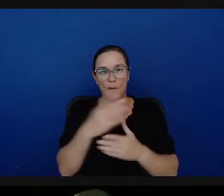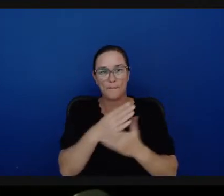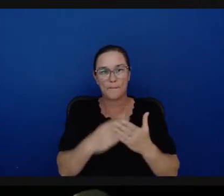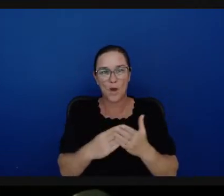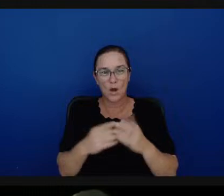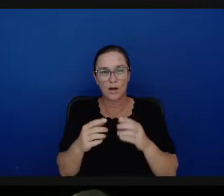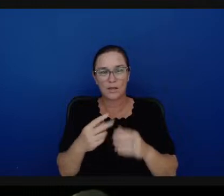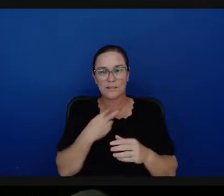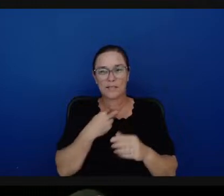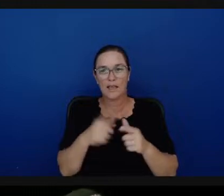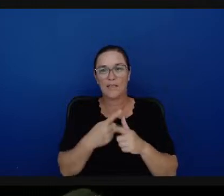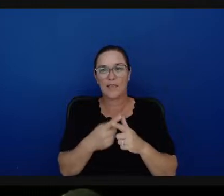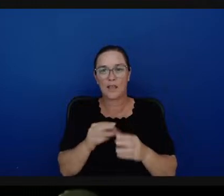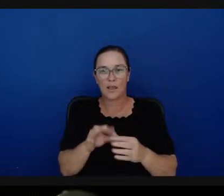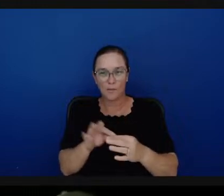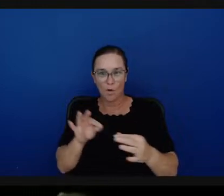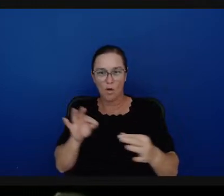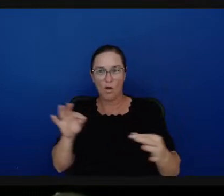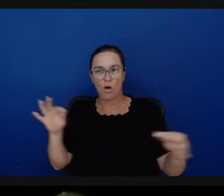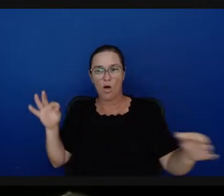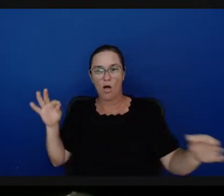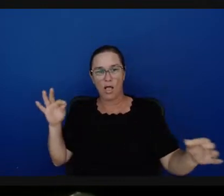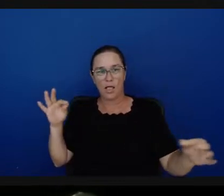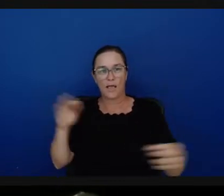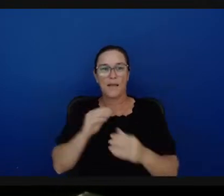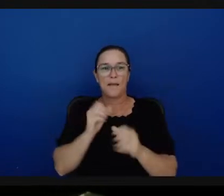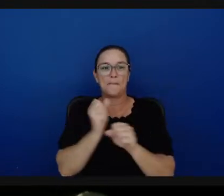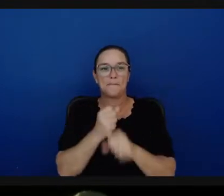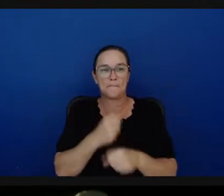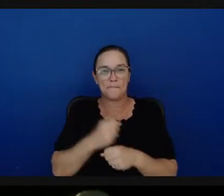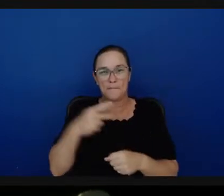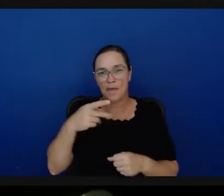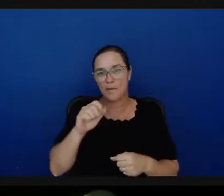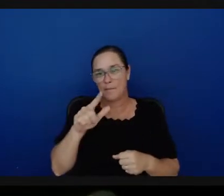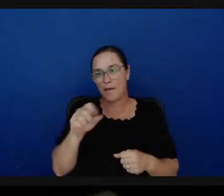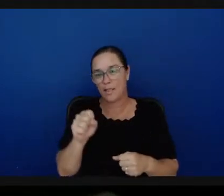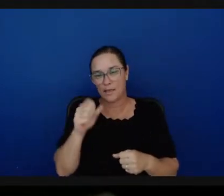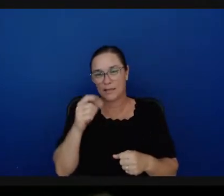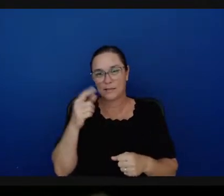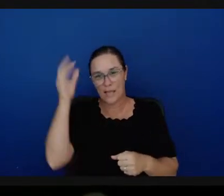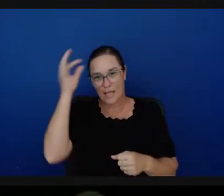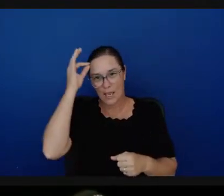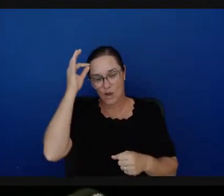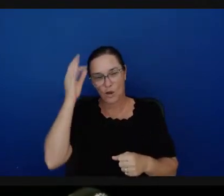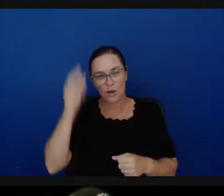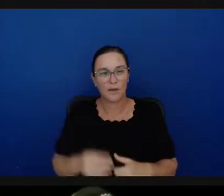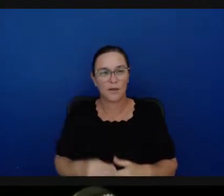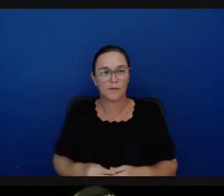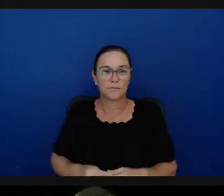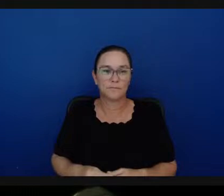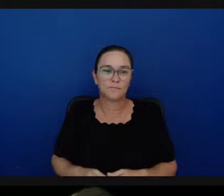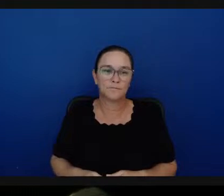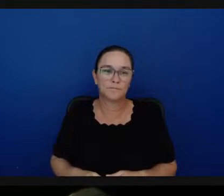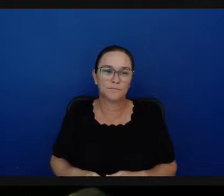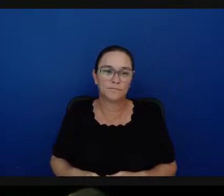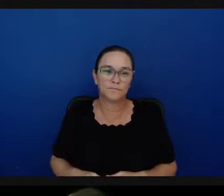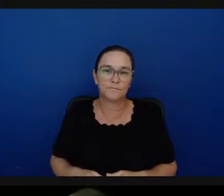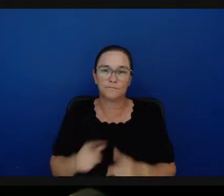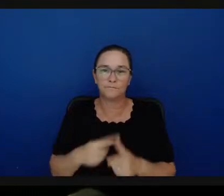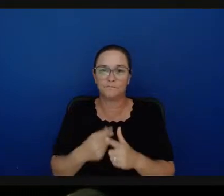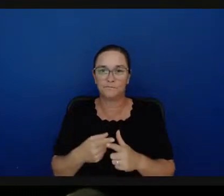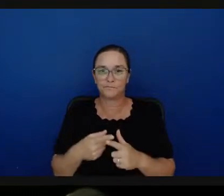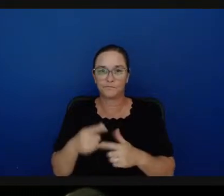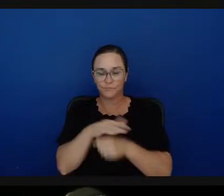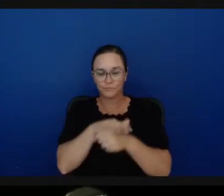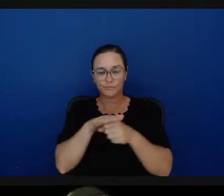apart and draw it out and form Pele's hair. Mm-hmm. Yeah. And then there are local winds around channels,